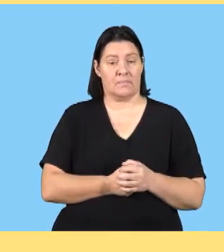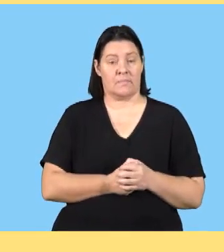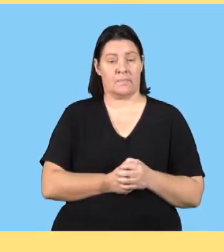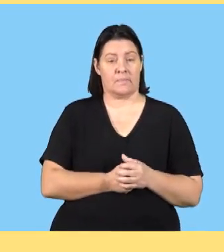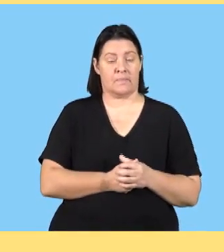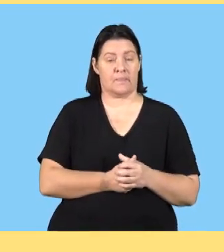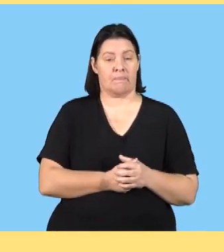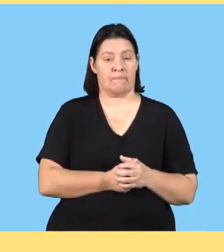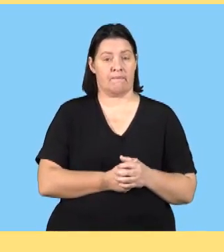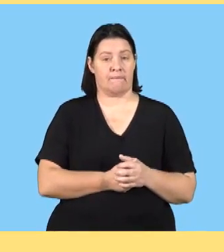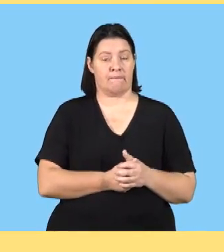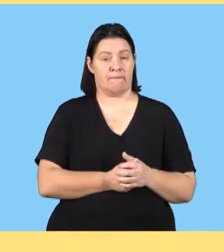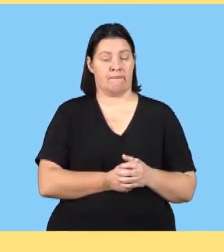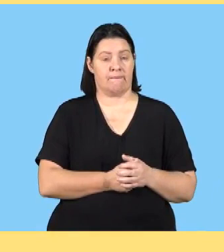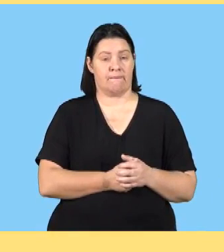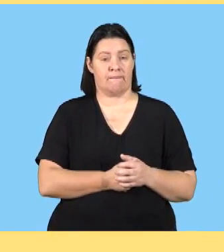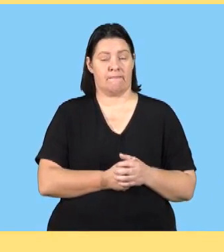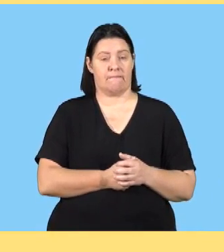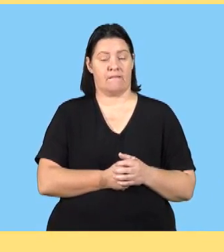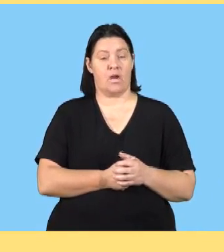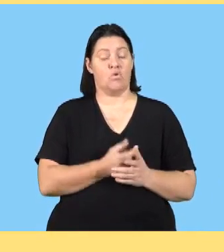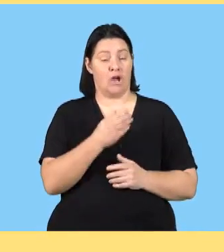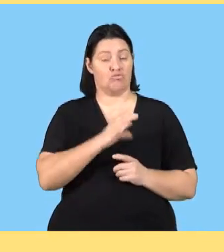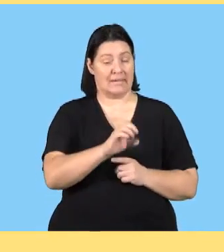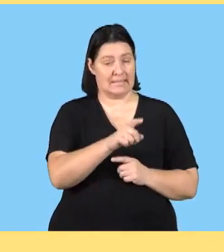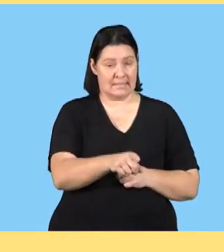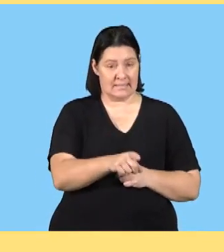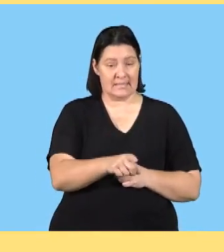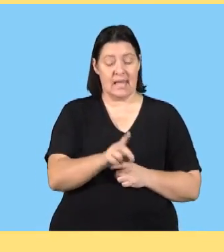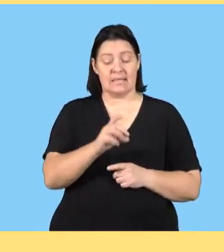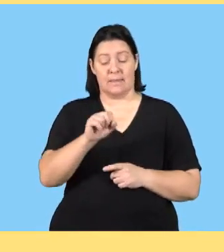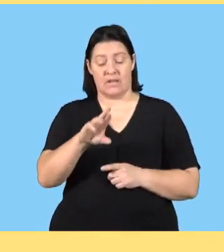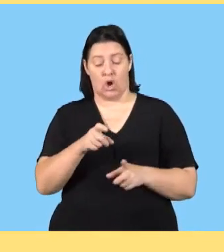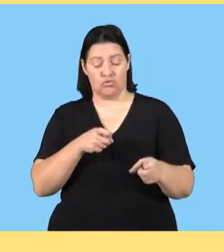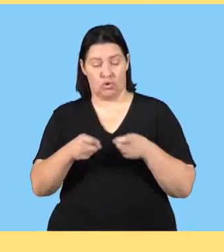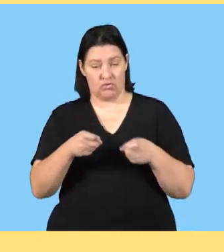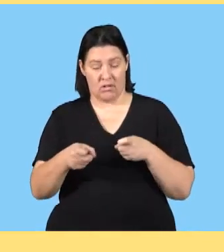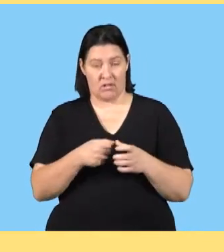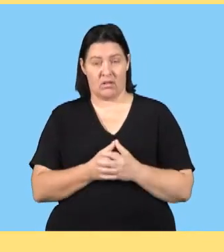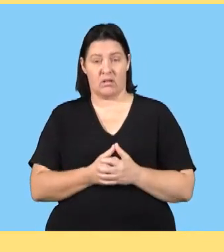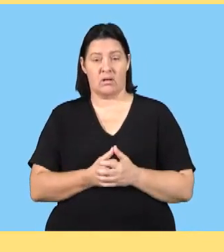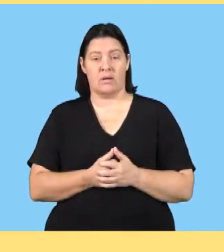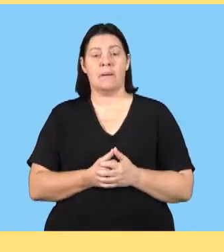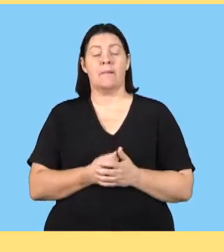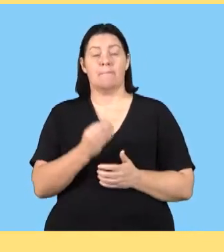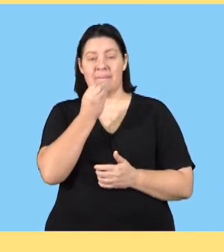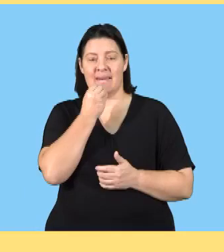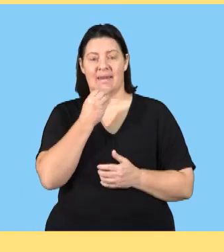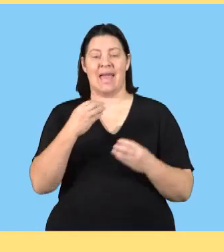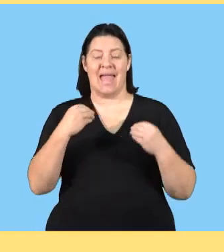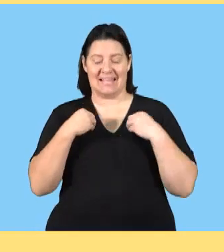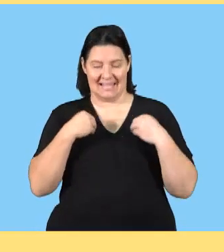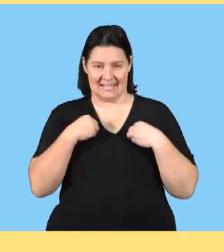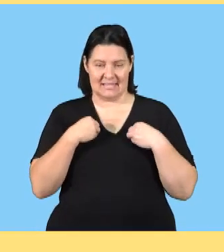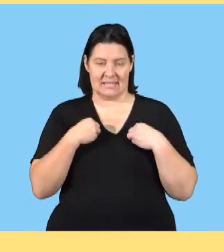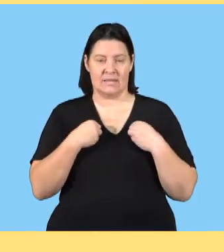credit is debtor's control. And once you credit your debtor's control, you are coming to assets